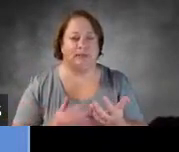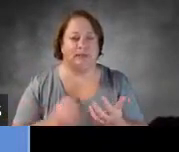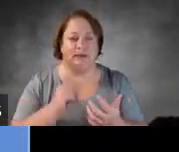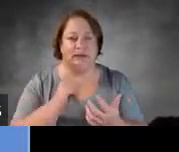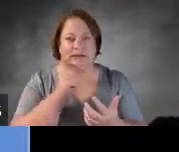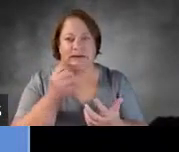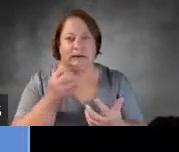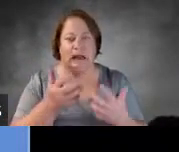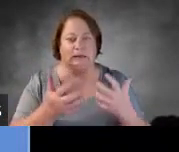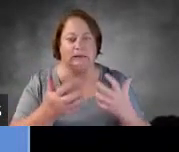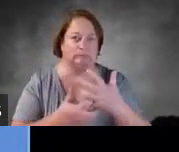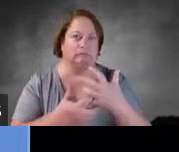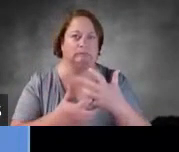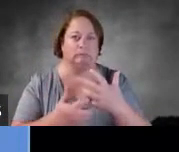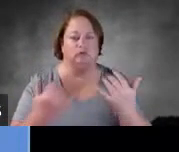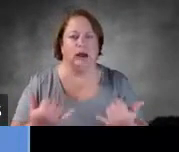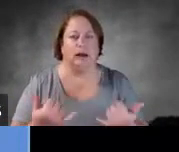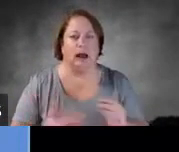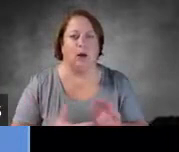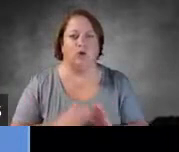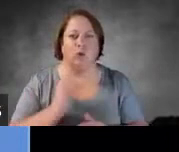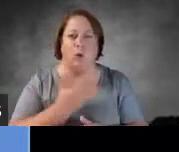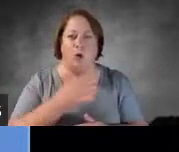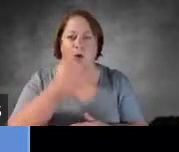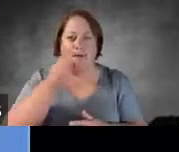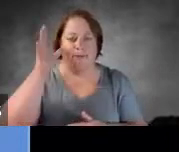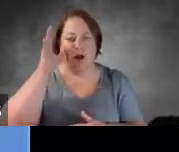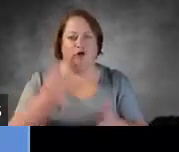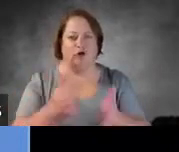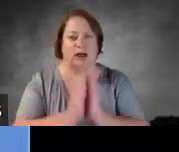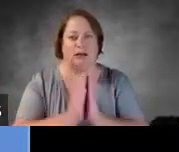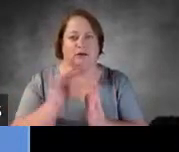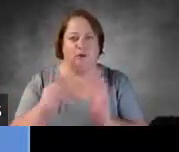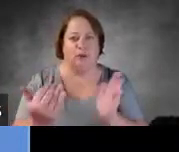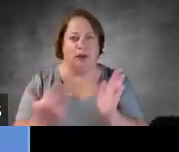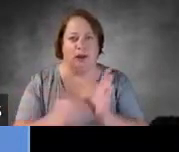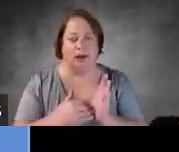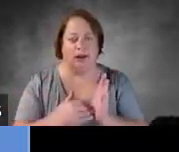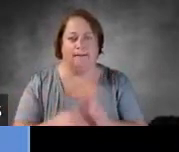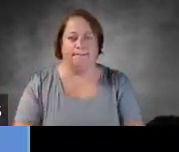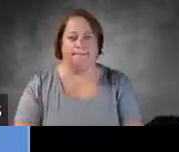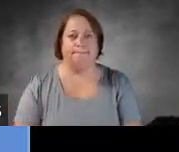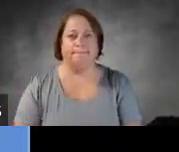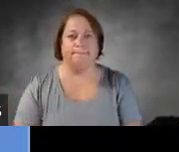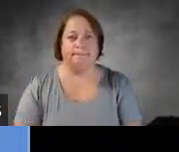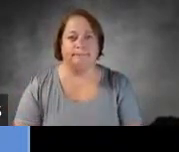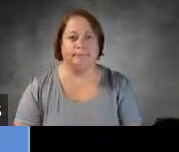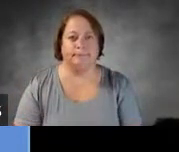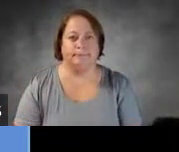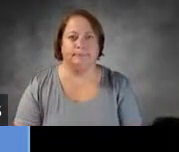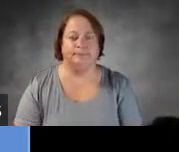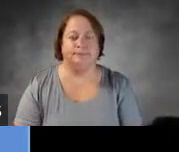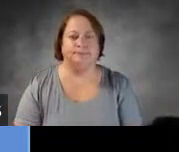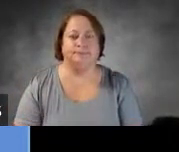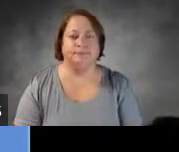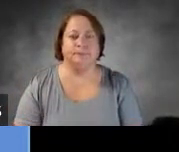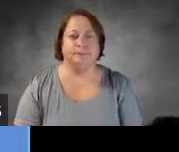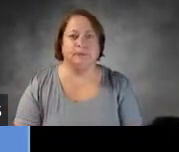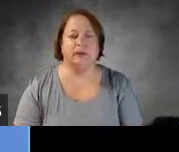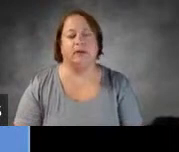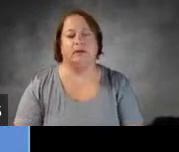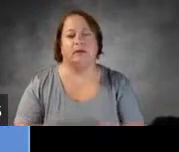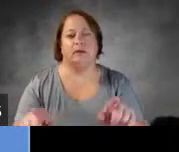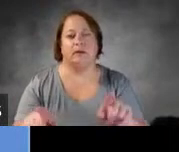fractured right now. And so our parents are asking for that again across the board. And I would also say, even